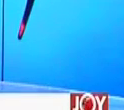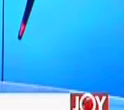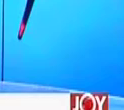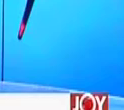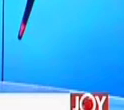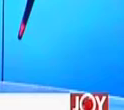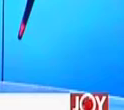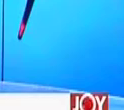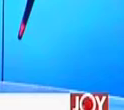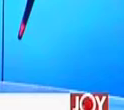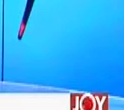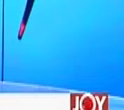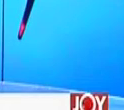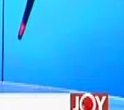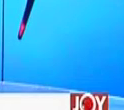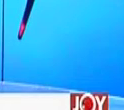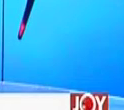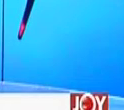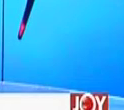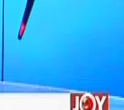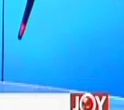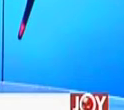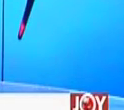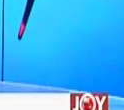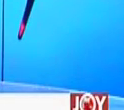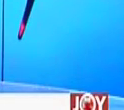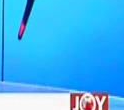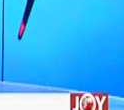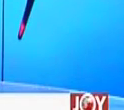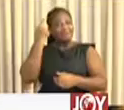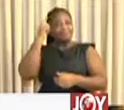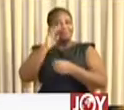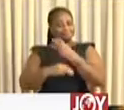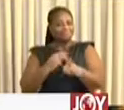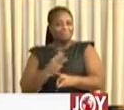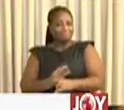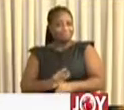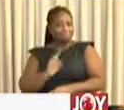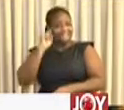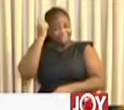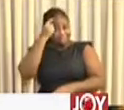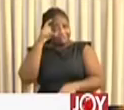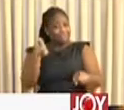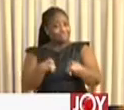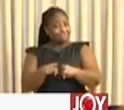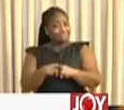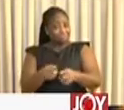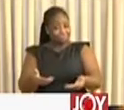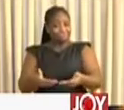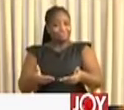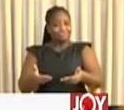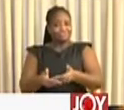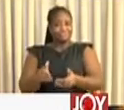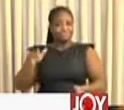addressed the nation on measures being adopted in the fight against COVID-19. Government has also introduced the use of